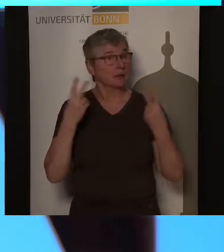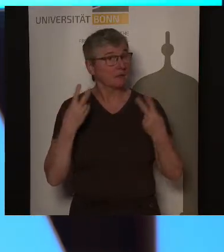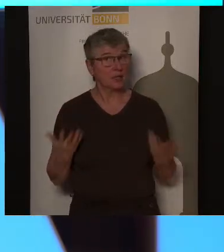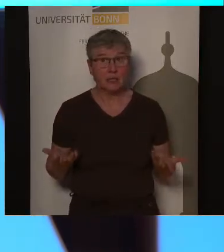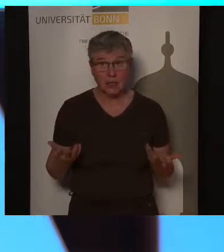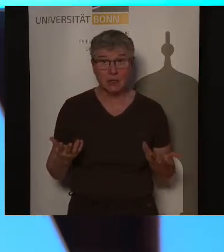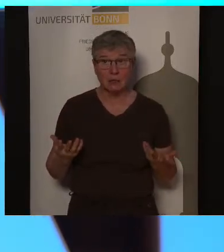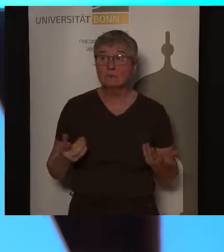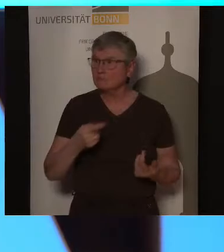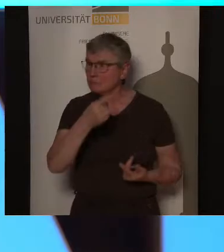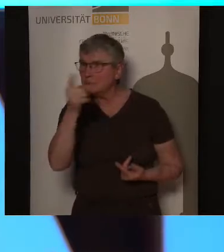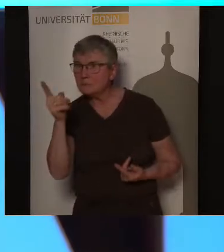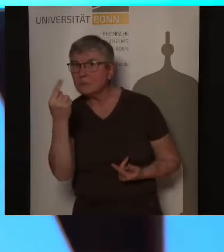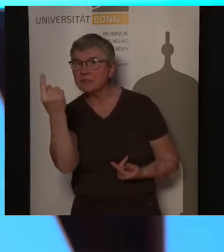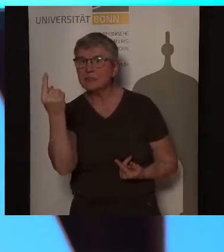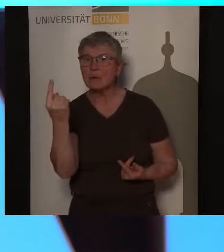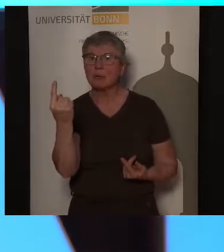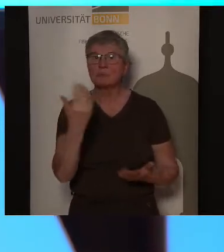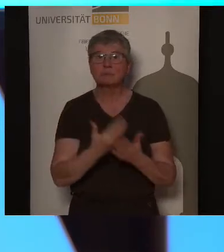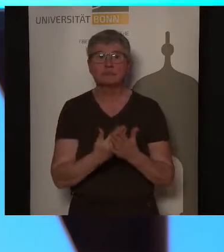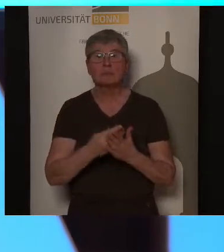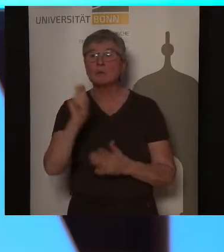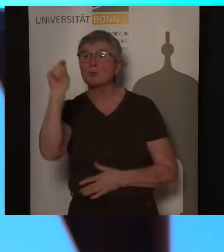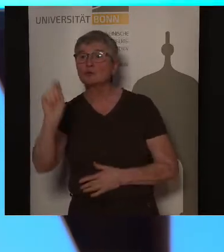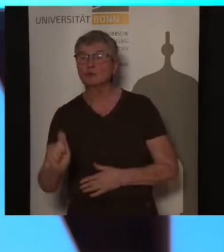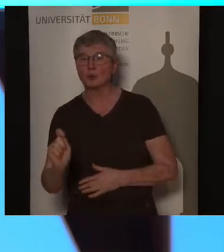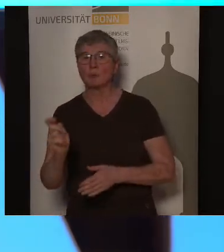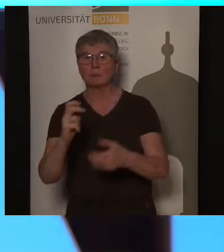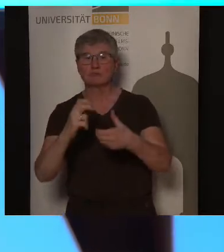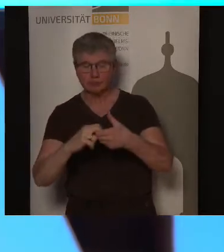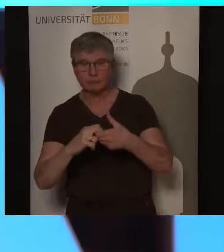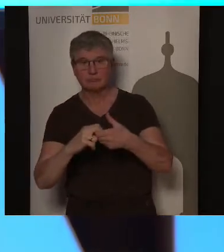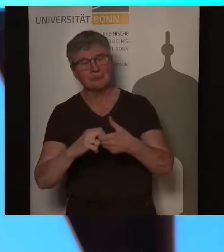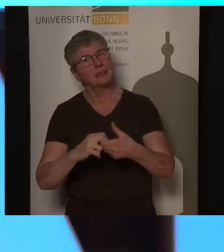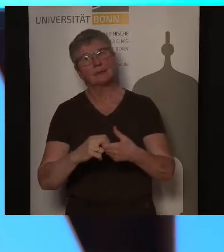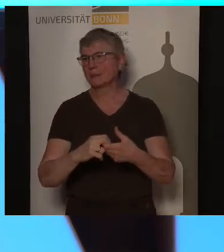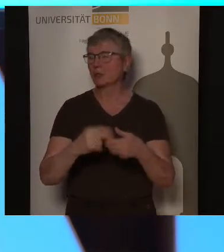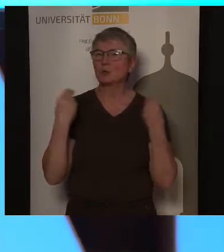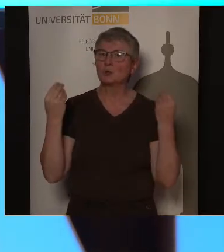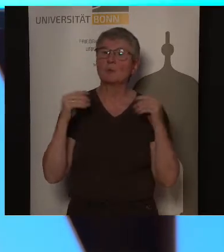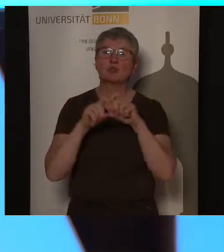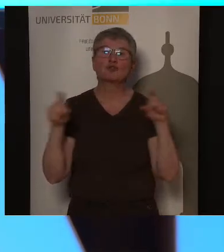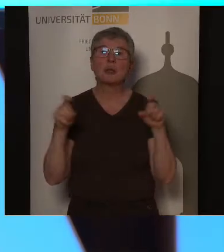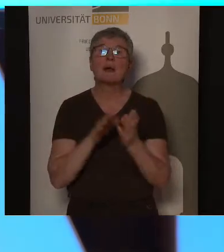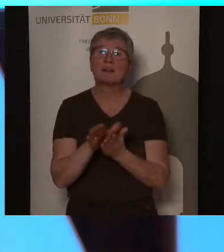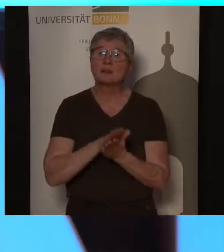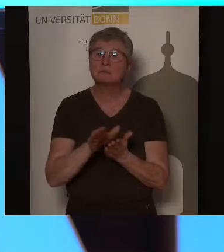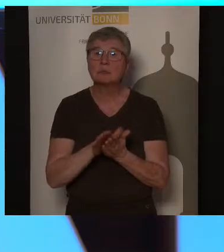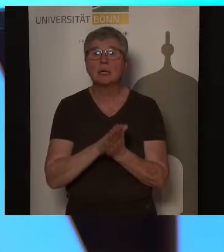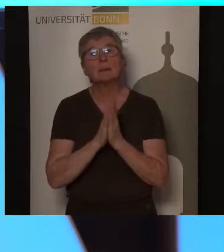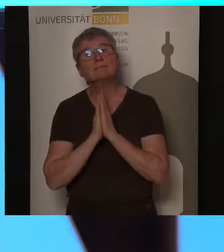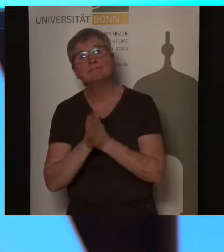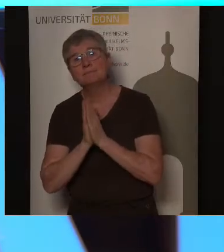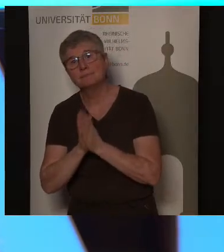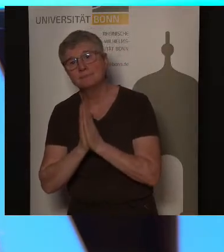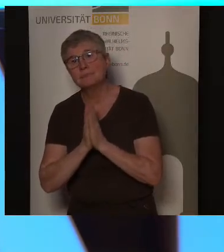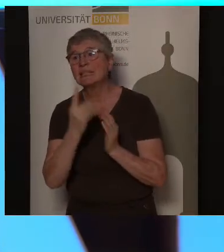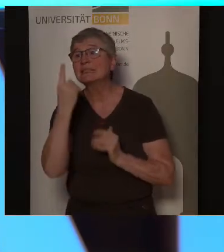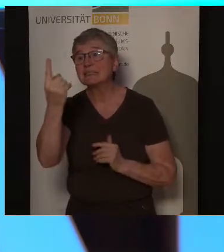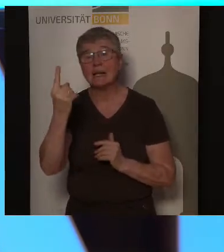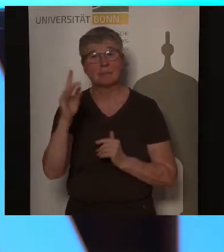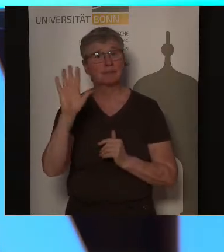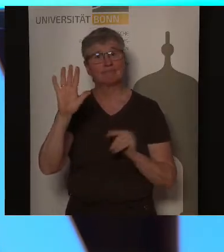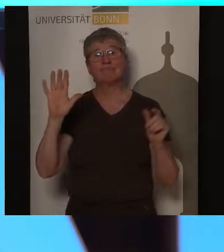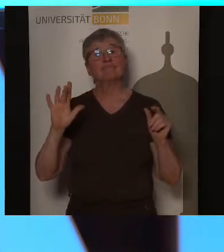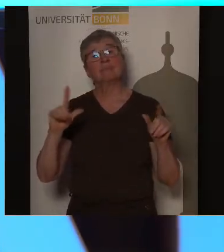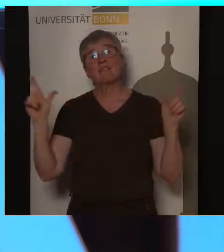always love to hear your feedback. So we are starting out here, and you will soon realize that evaluation is really